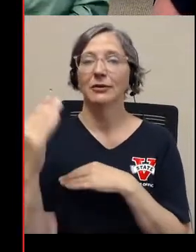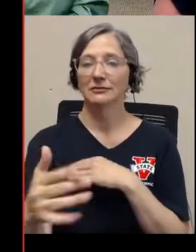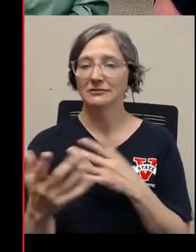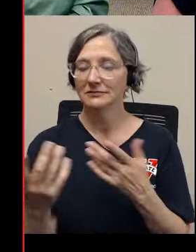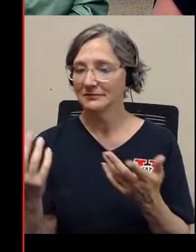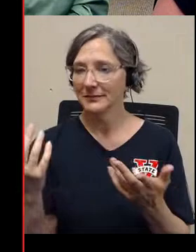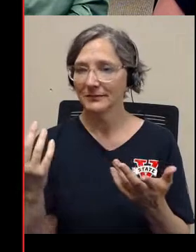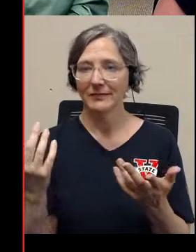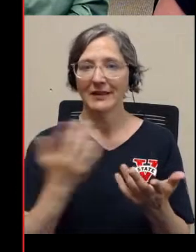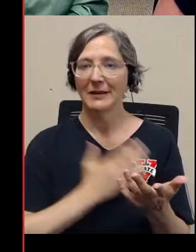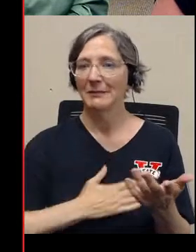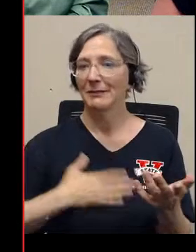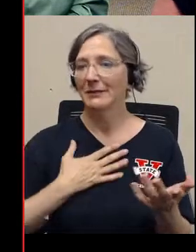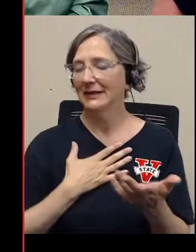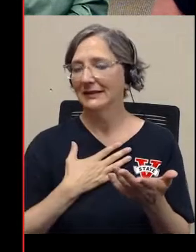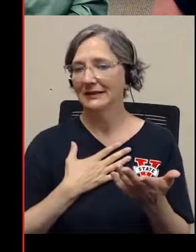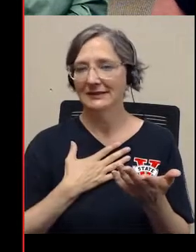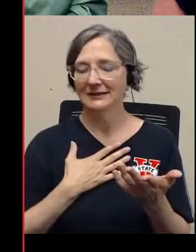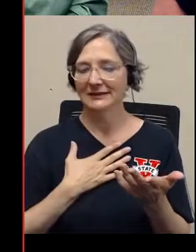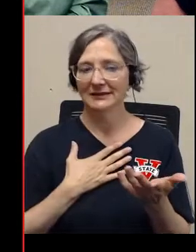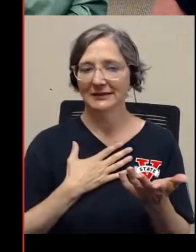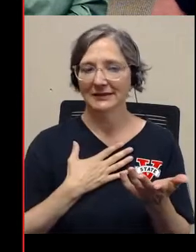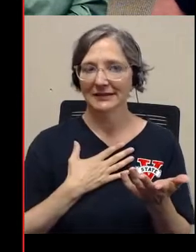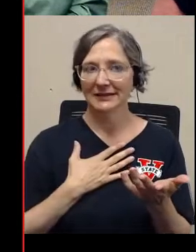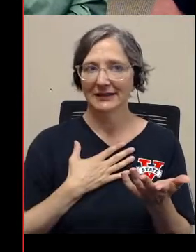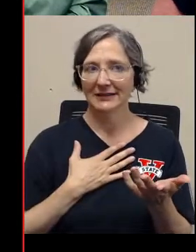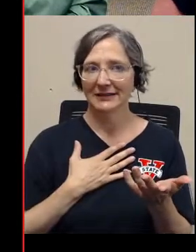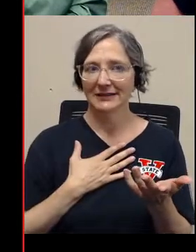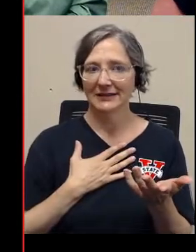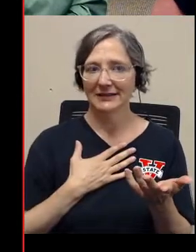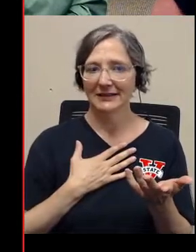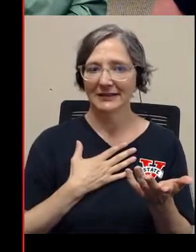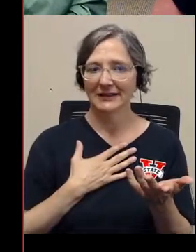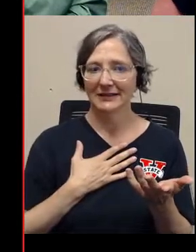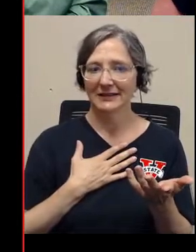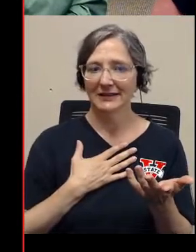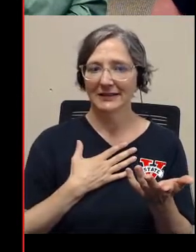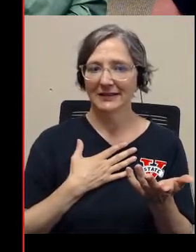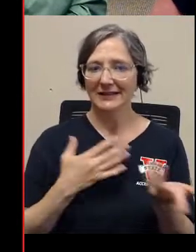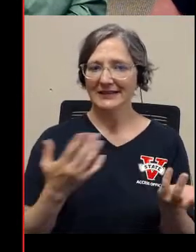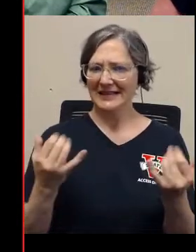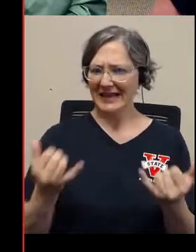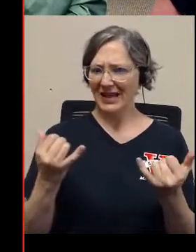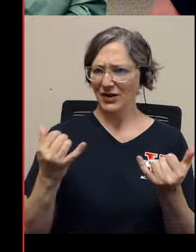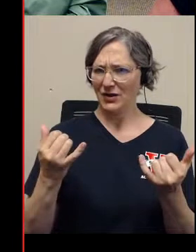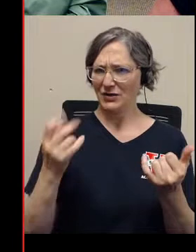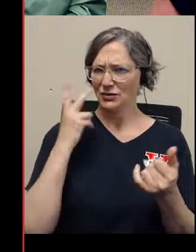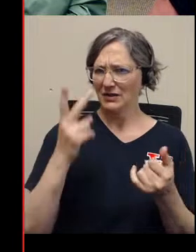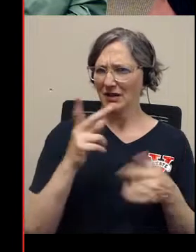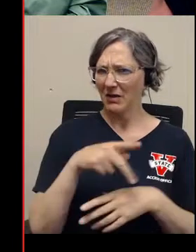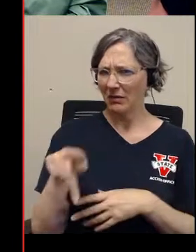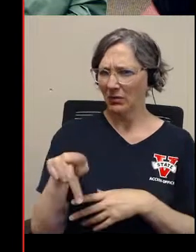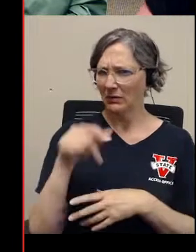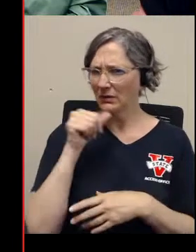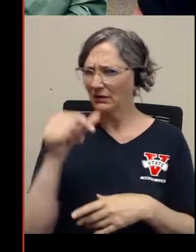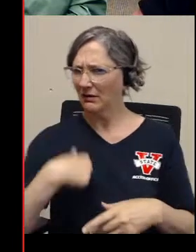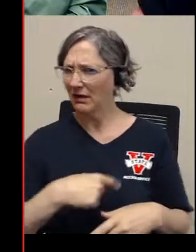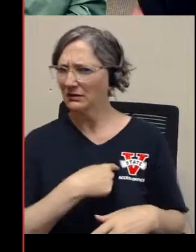so please feel free. I'm told that you can only see the PowerPoint and not us now. So I'm not really sure what happened